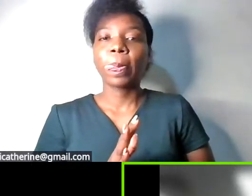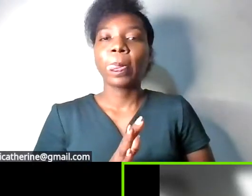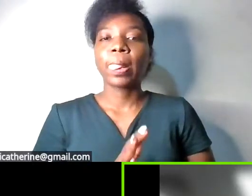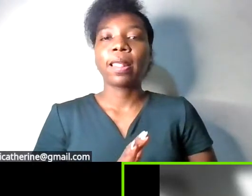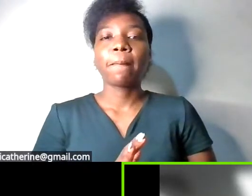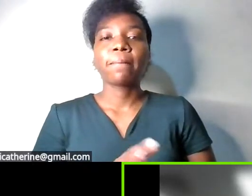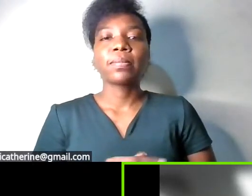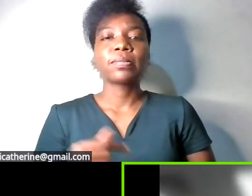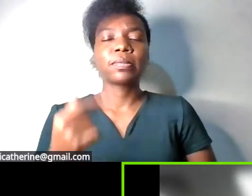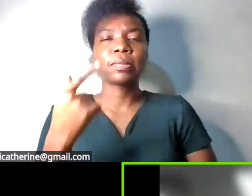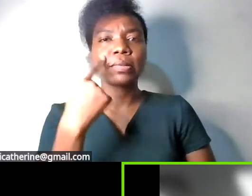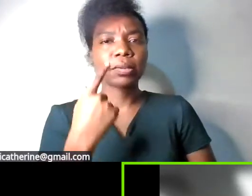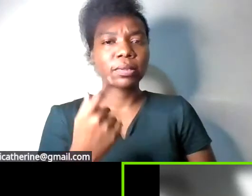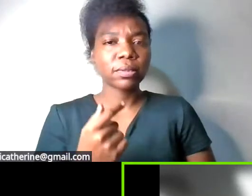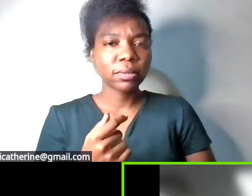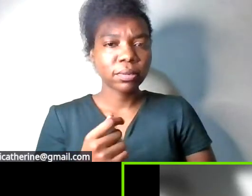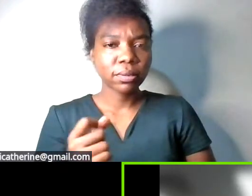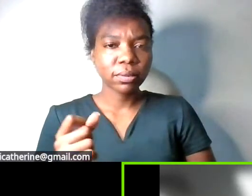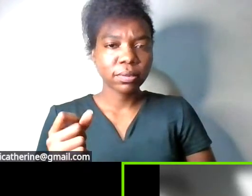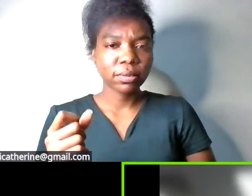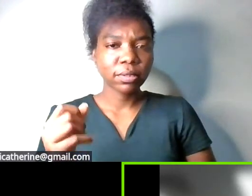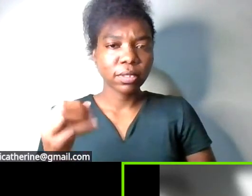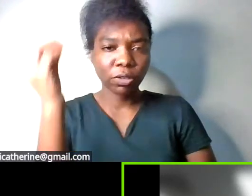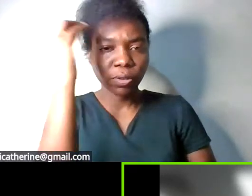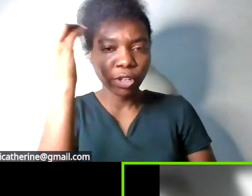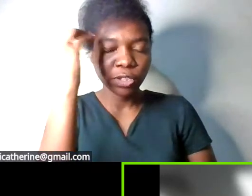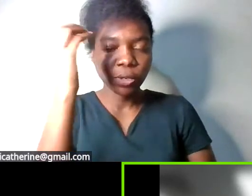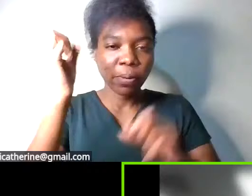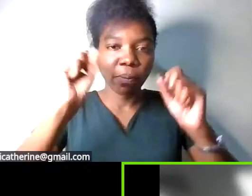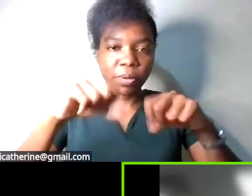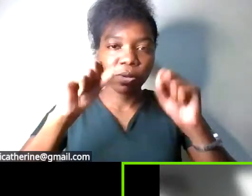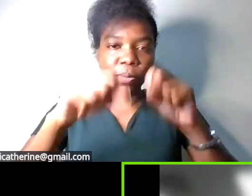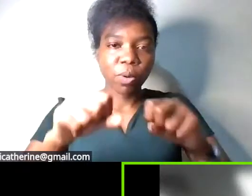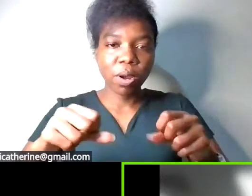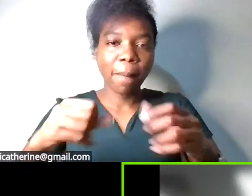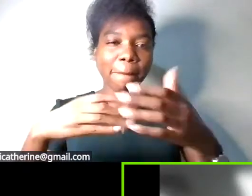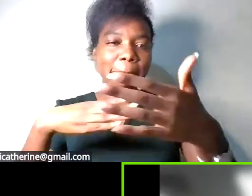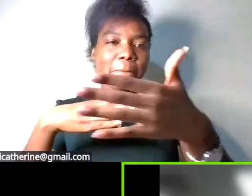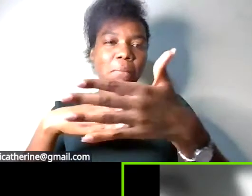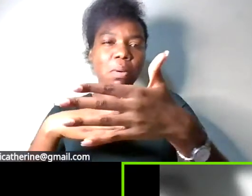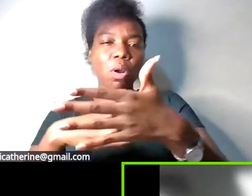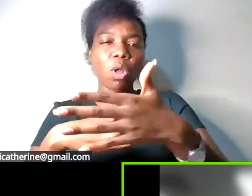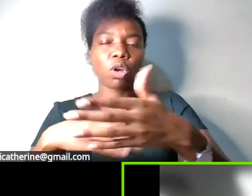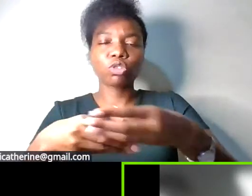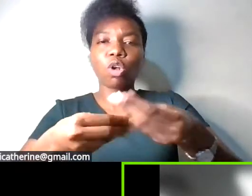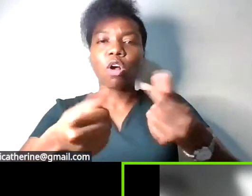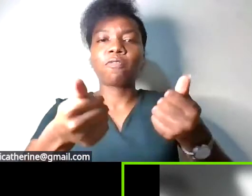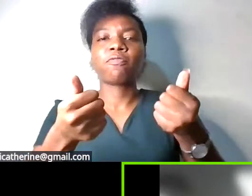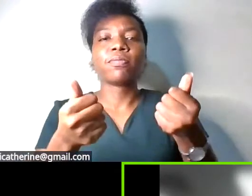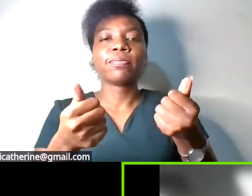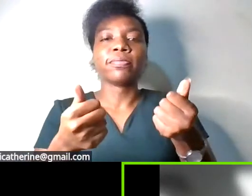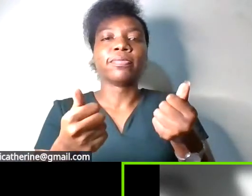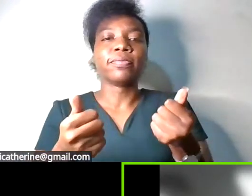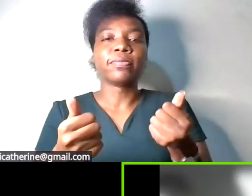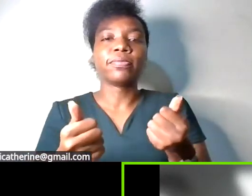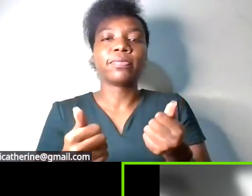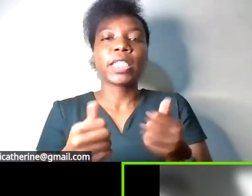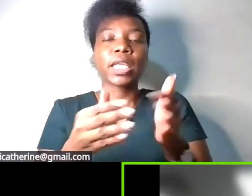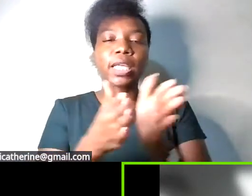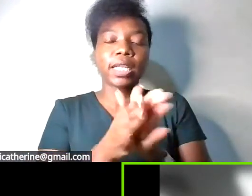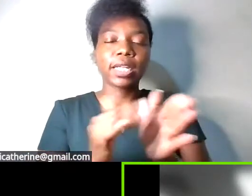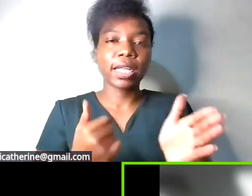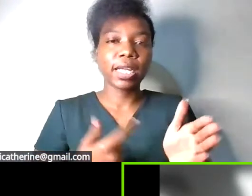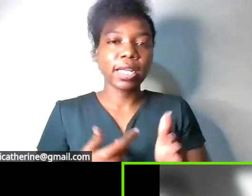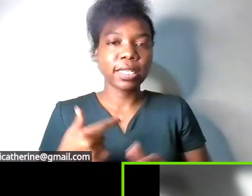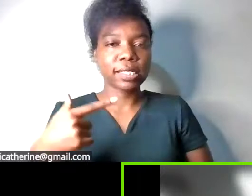goal, education can break all the barrier. Since the pandemic COVID time,